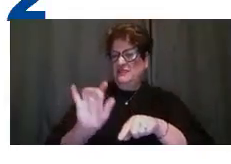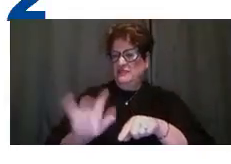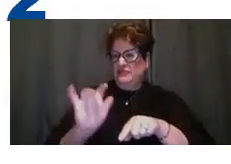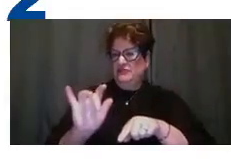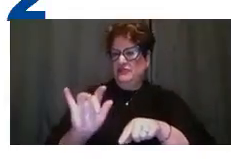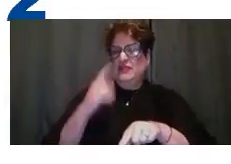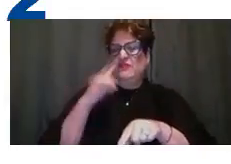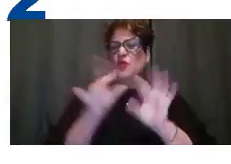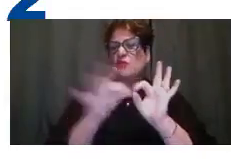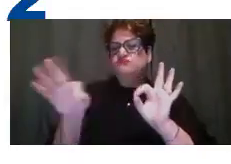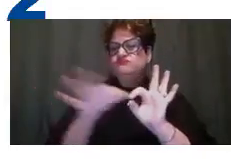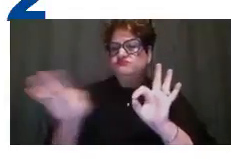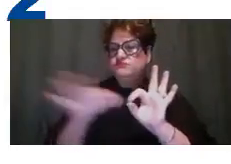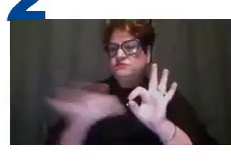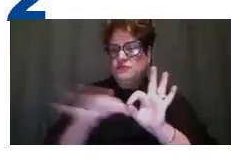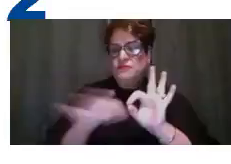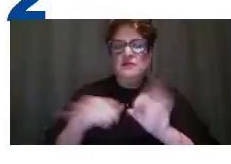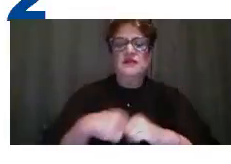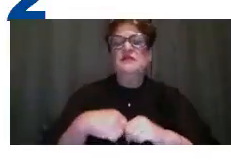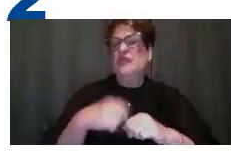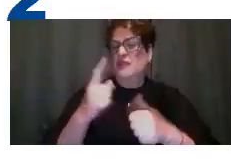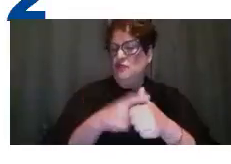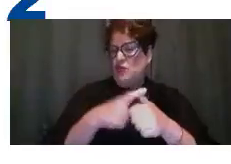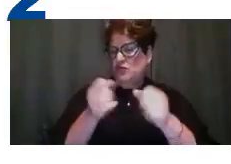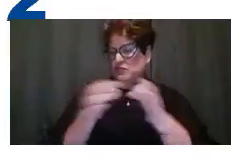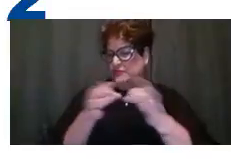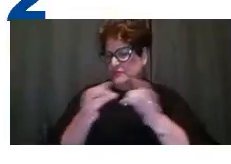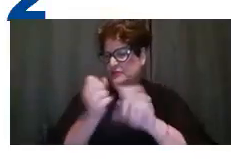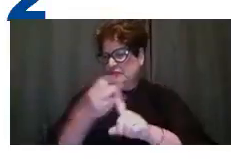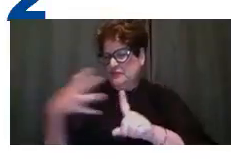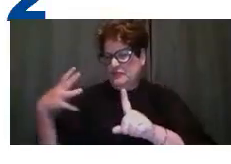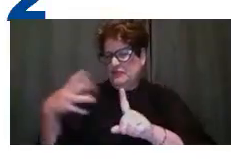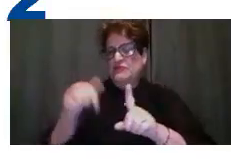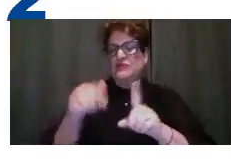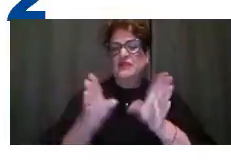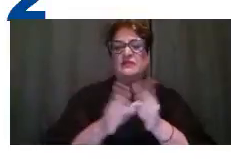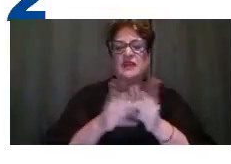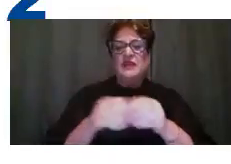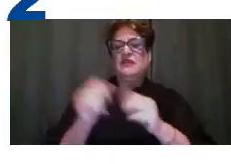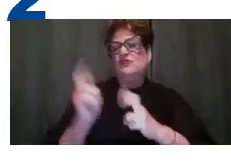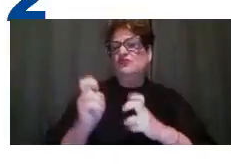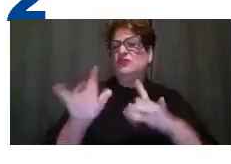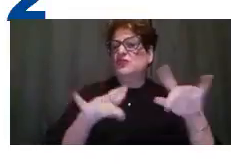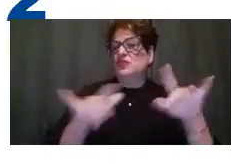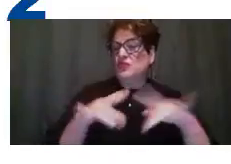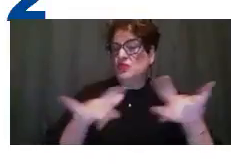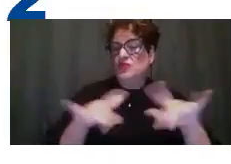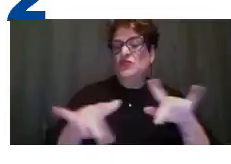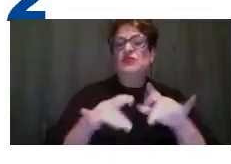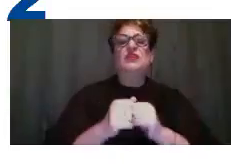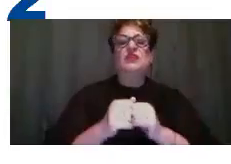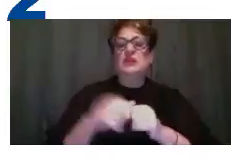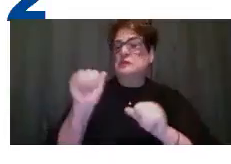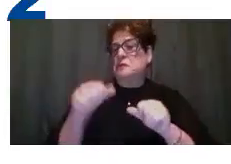A few things to note about Zoom before we get started. This meeting is being recorded to allow us to refer back to